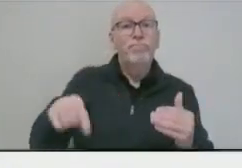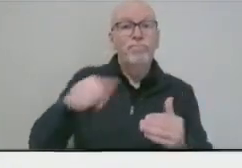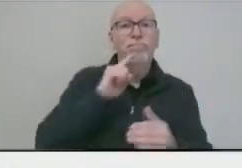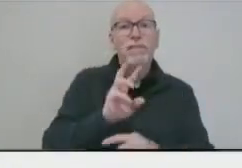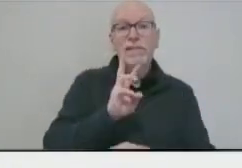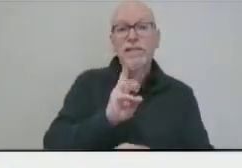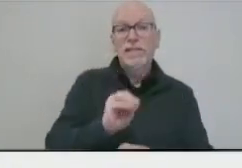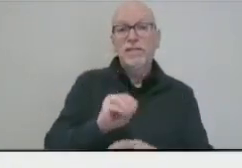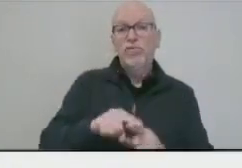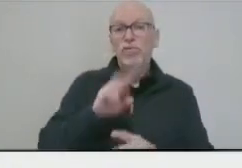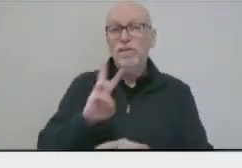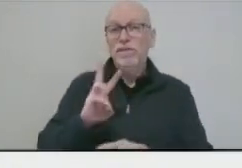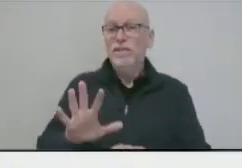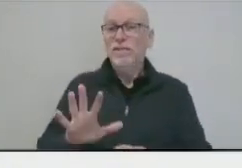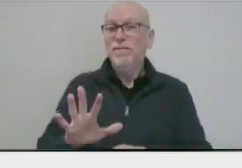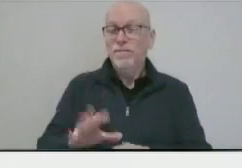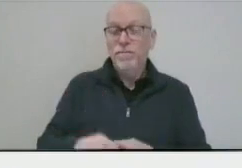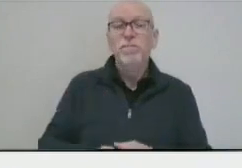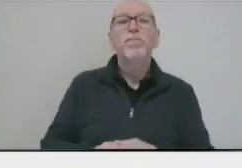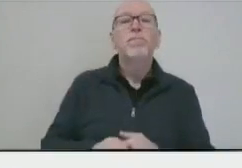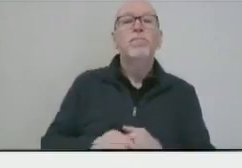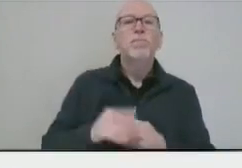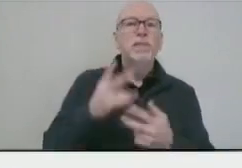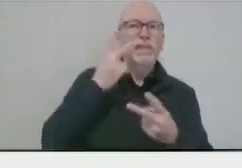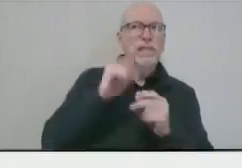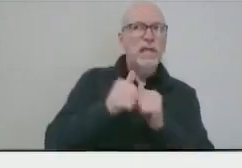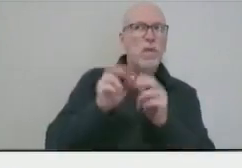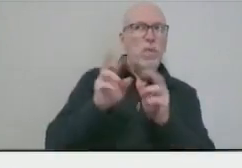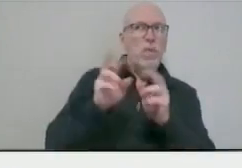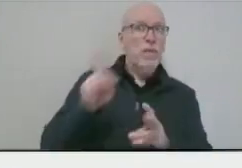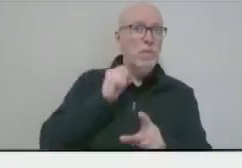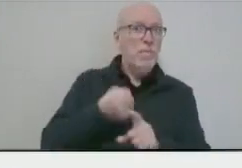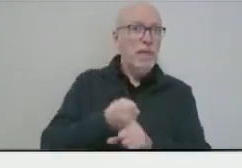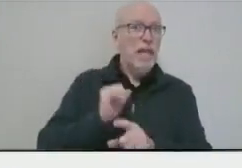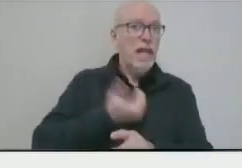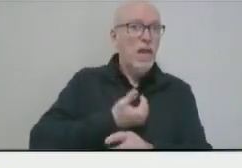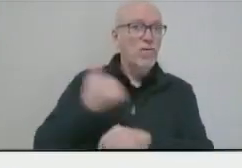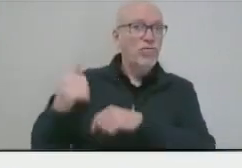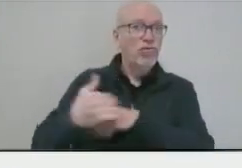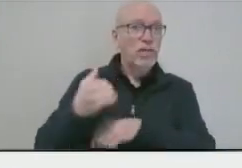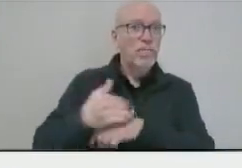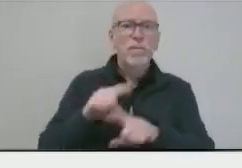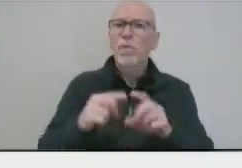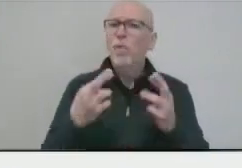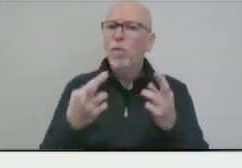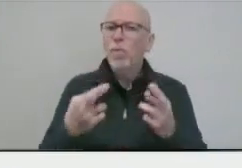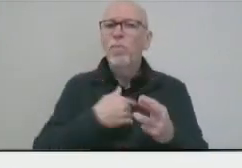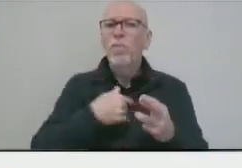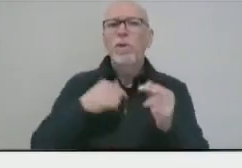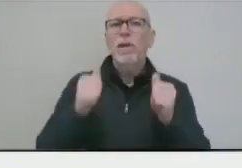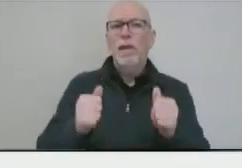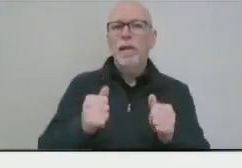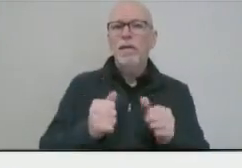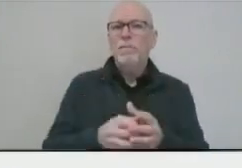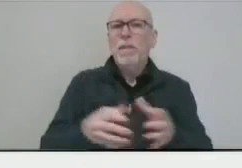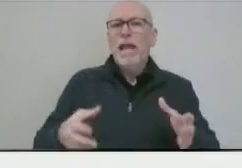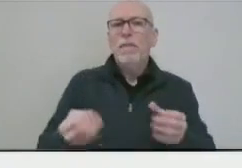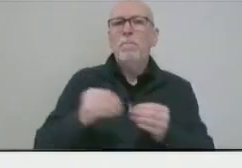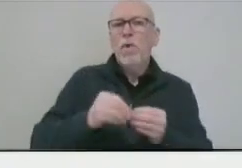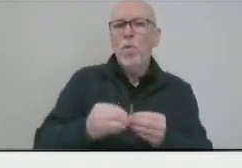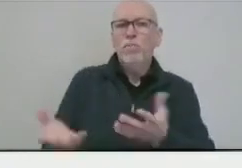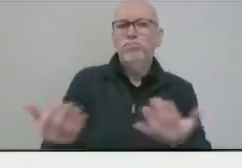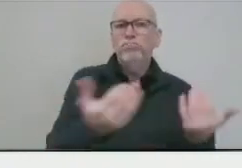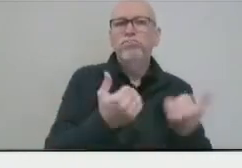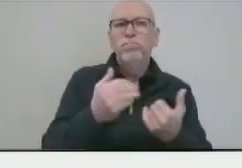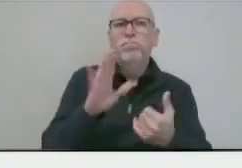to 65. We will see how the weather continues to impact our shipments, but hopefully we will be able to expand as soon as sometime next